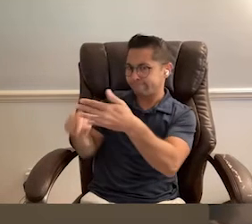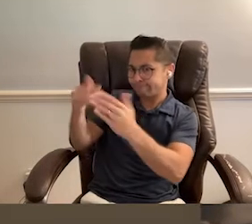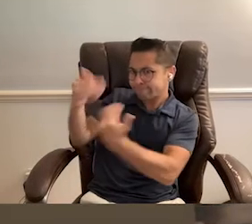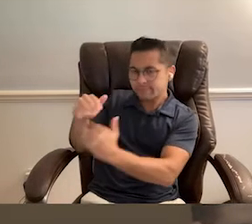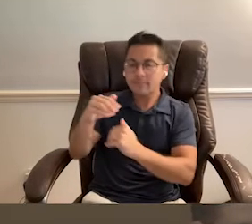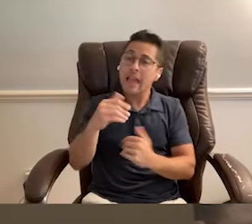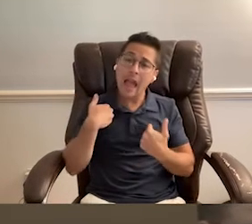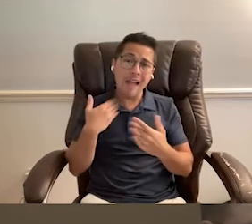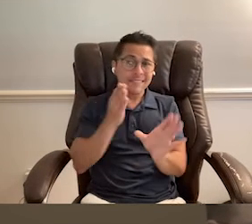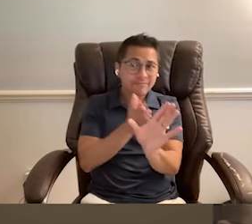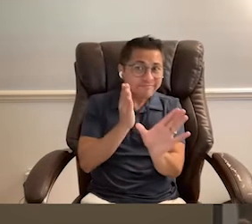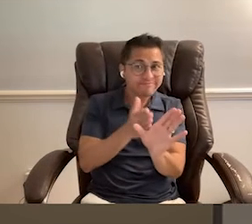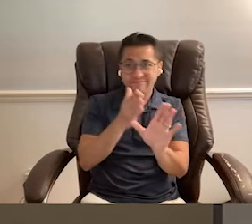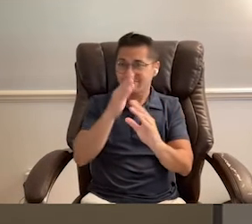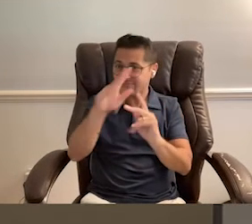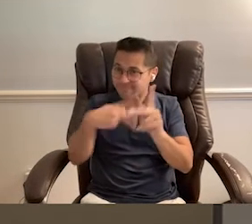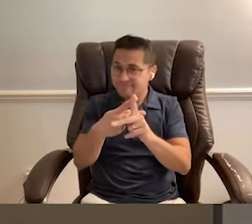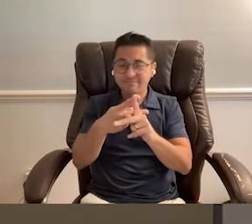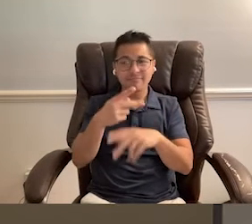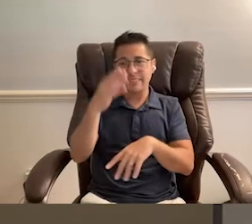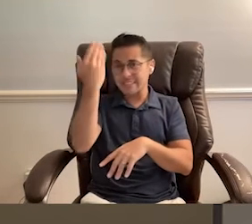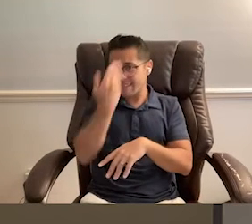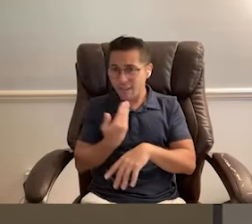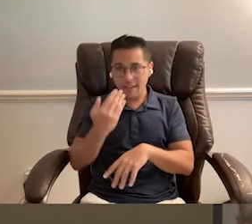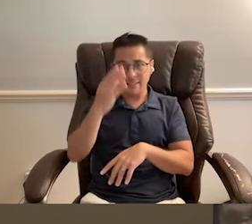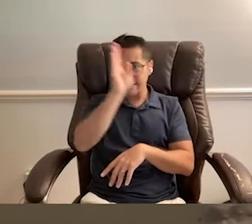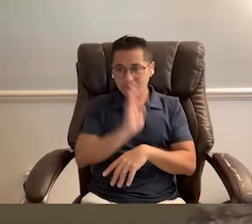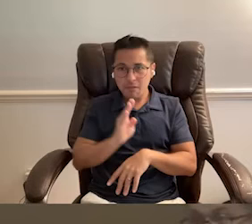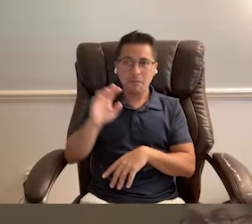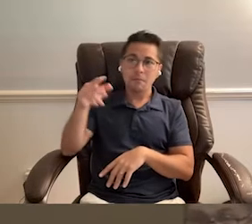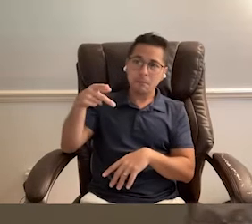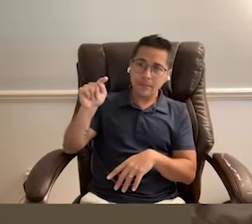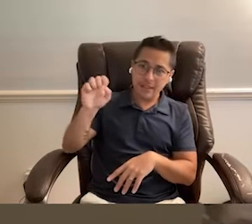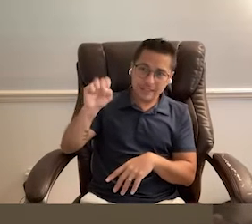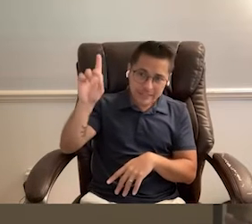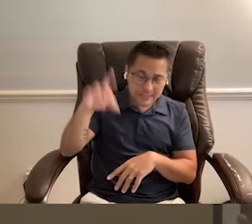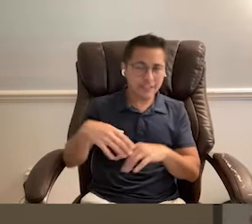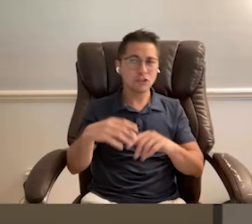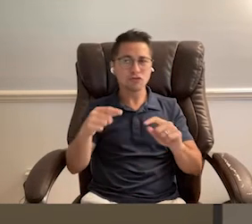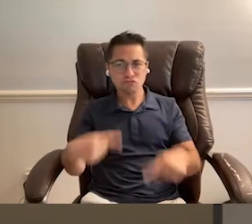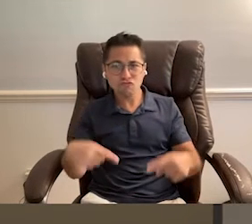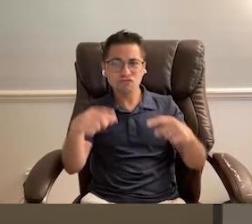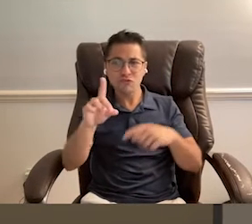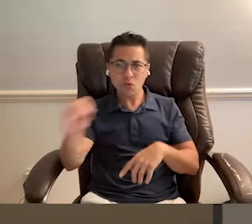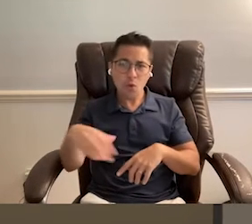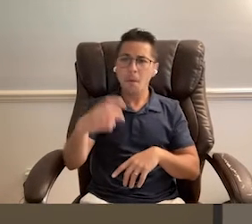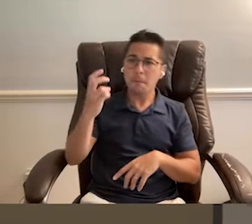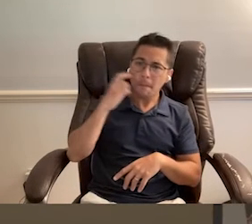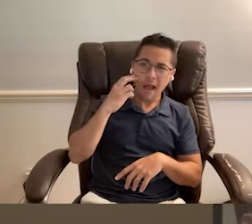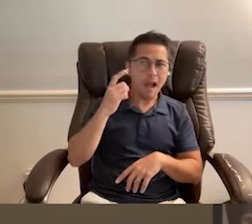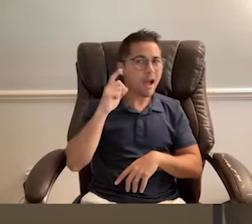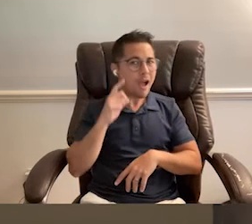of diagnoses like schizophrenia or PTSD, nervous disorders, blindness, deafness, cerebral